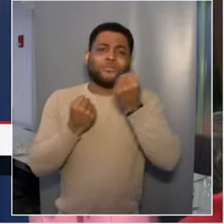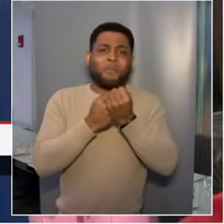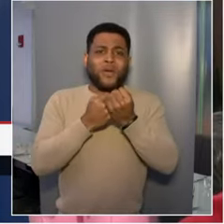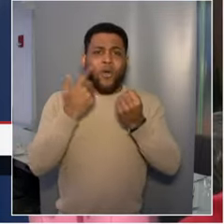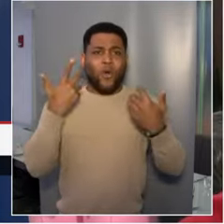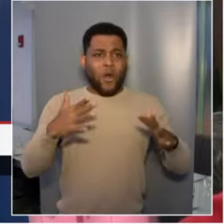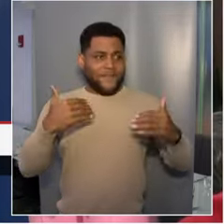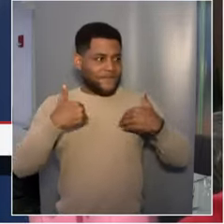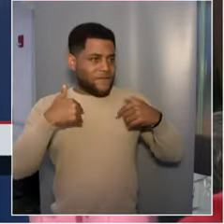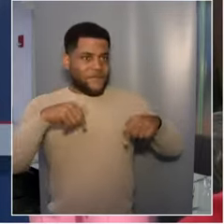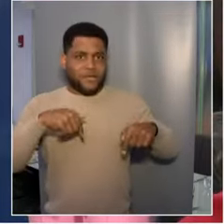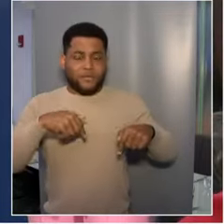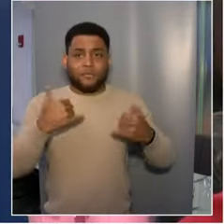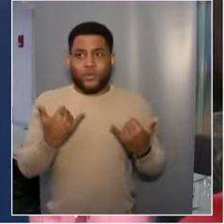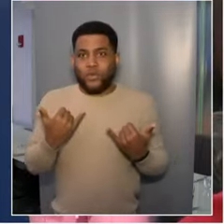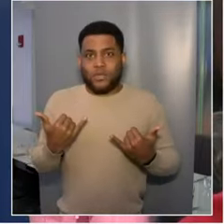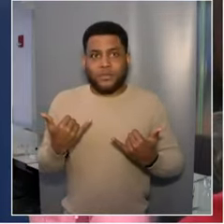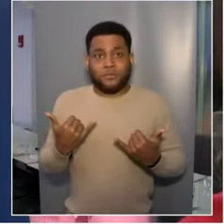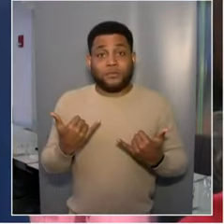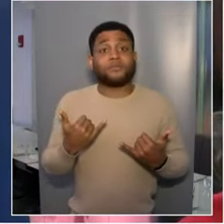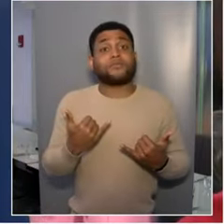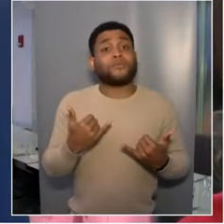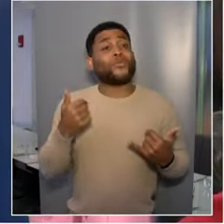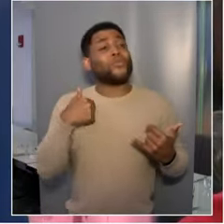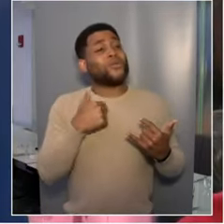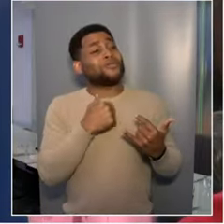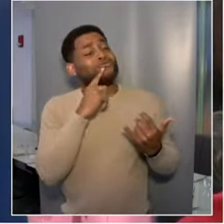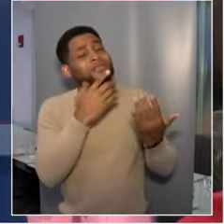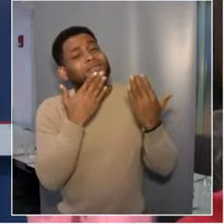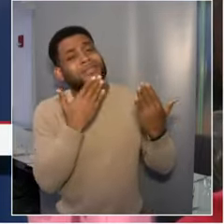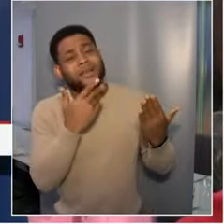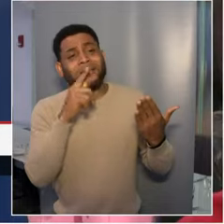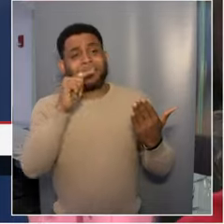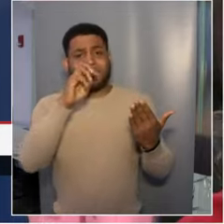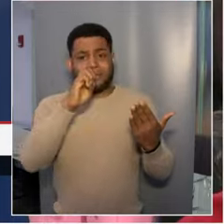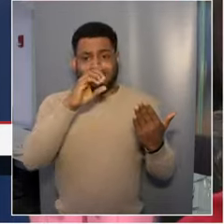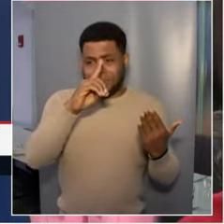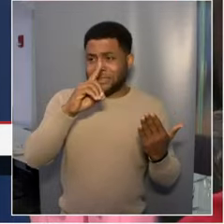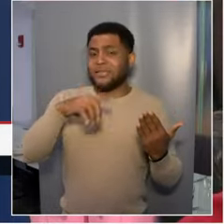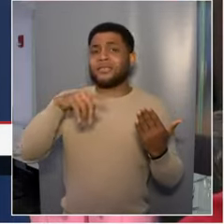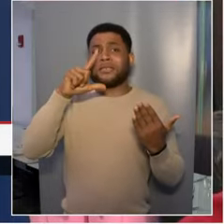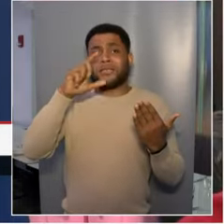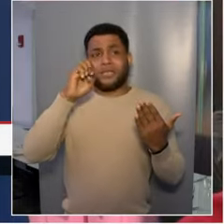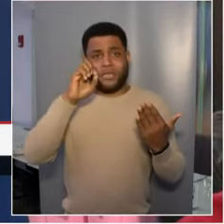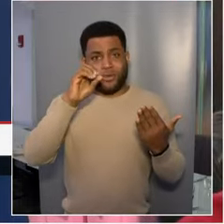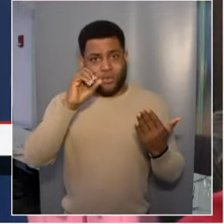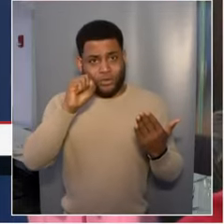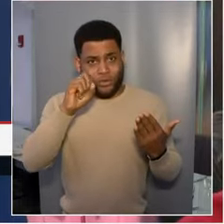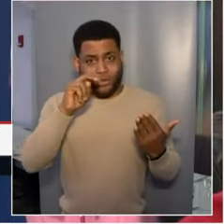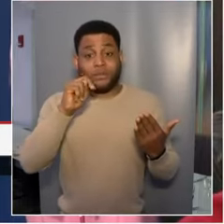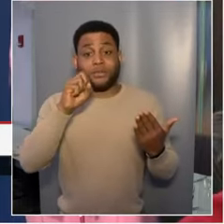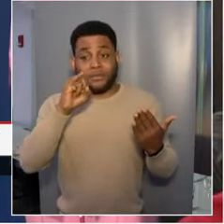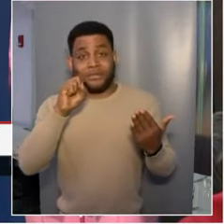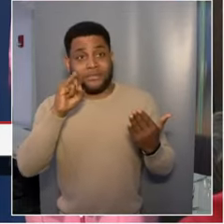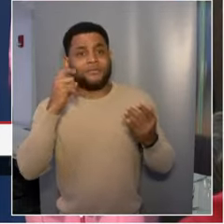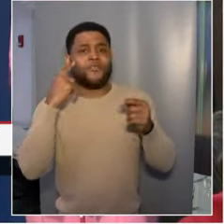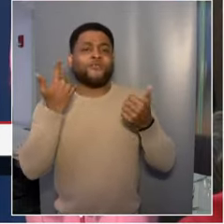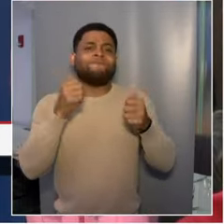right now. I want to thank Ted Leonsis for working with us and for being willing to continue to be a